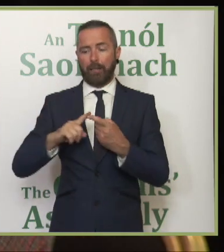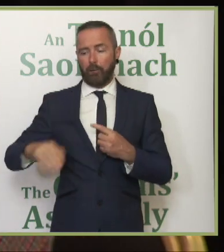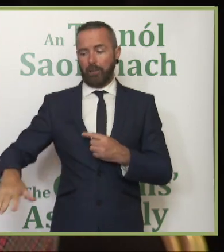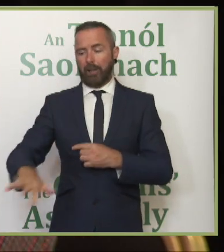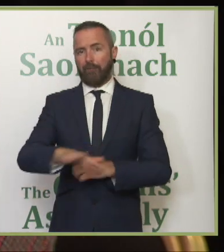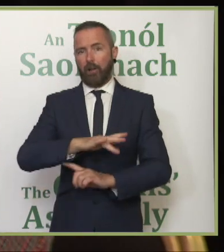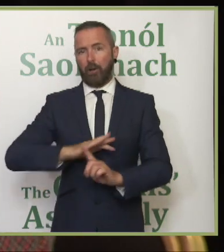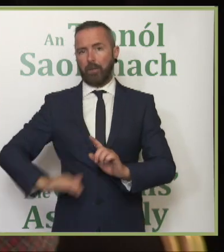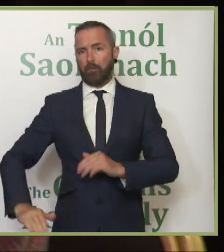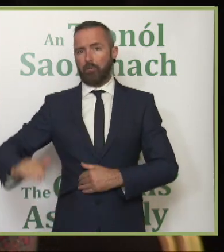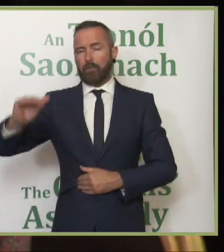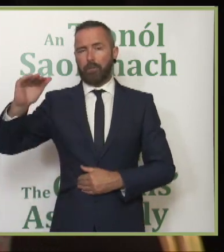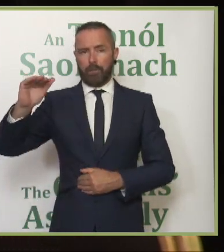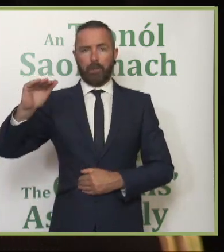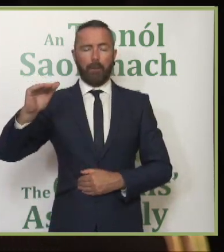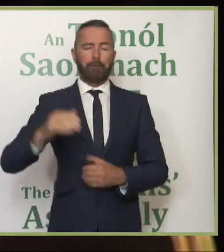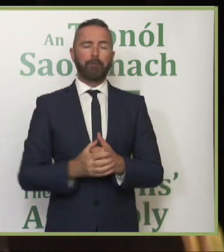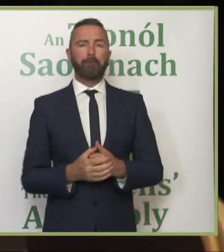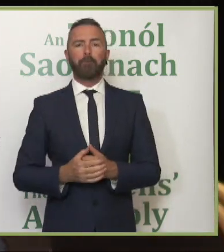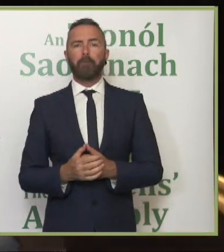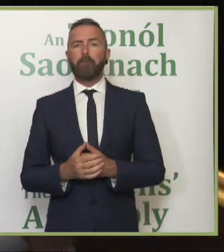talking about education, people are speaking about